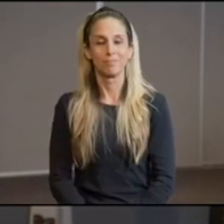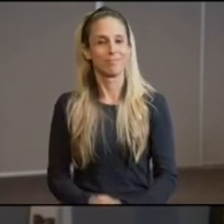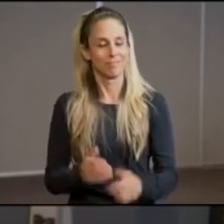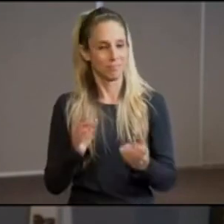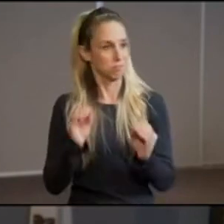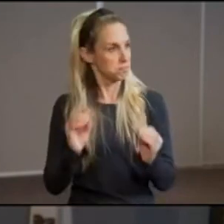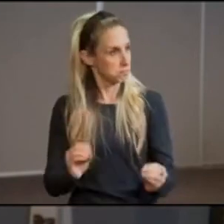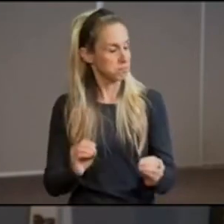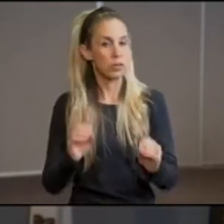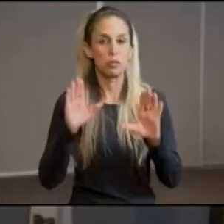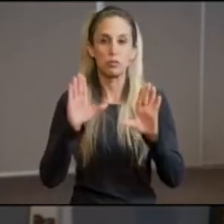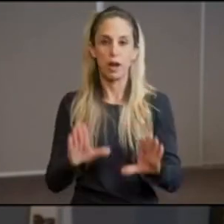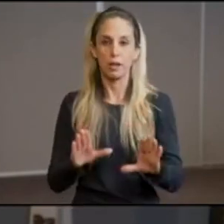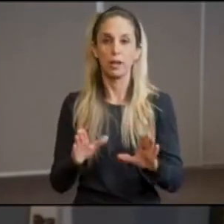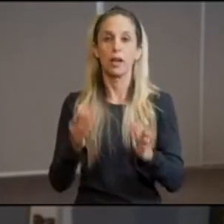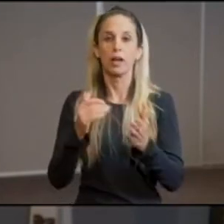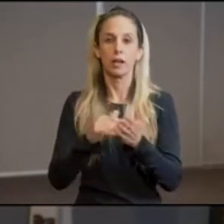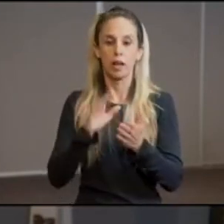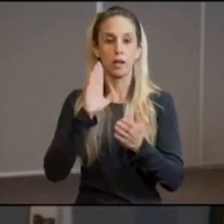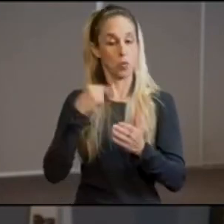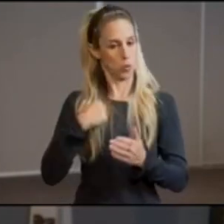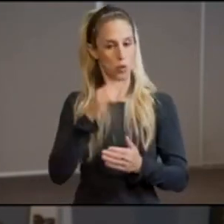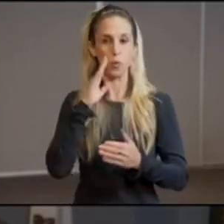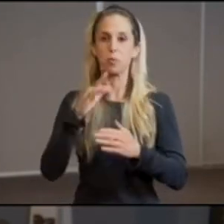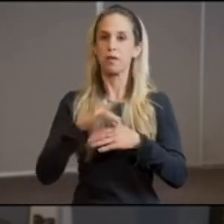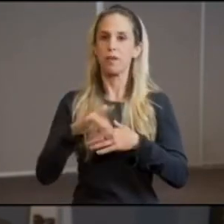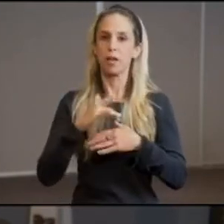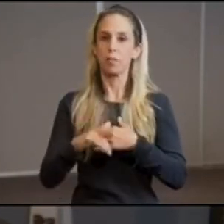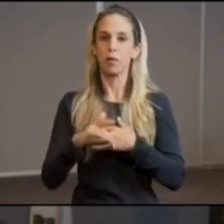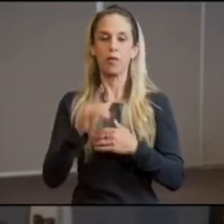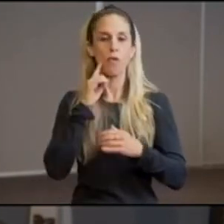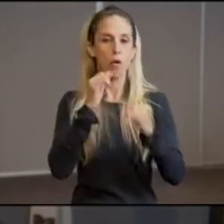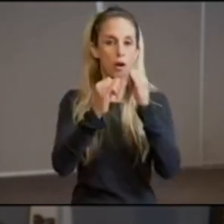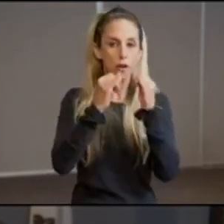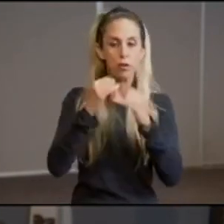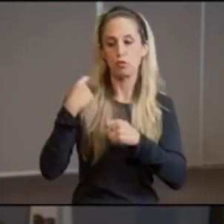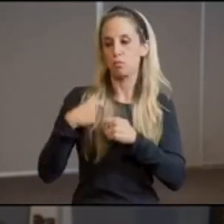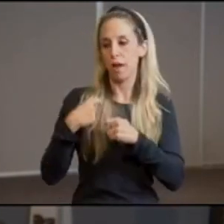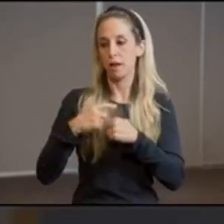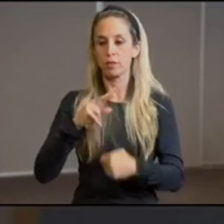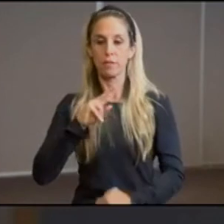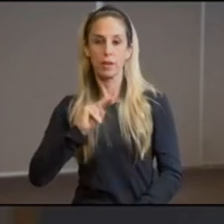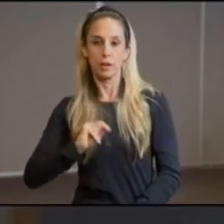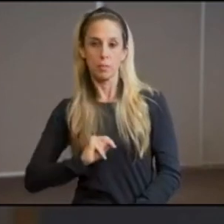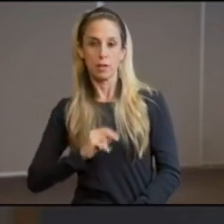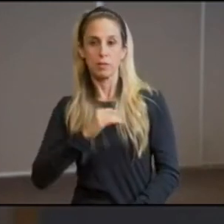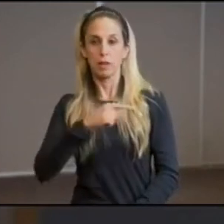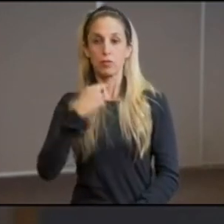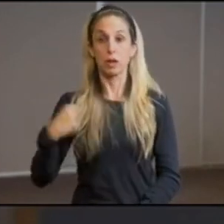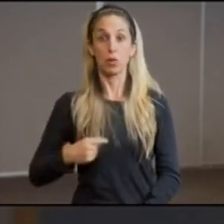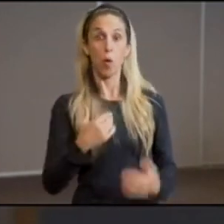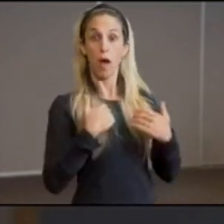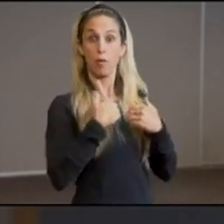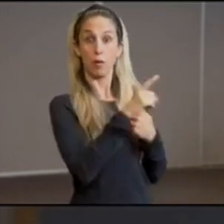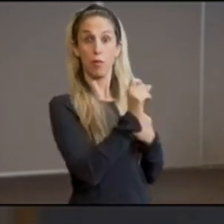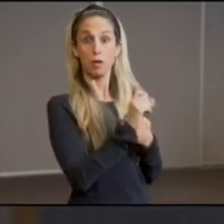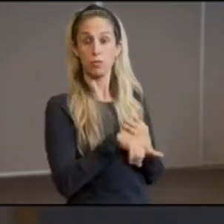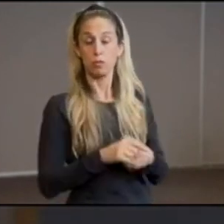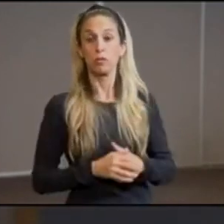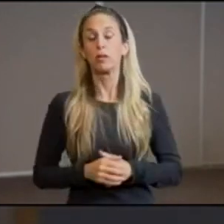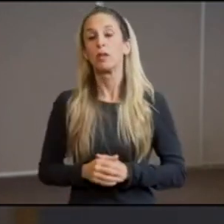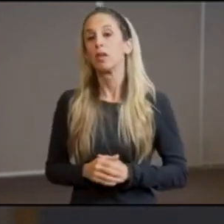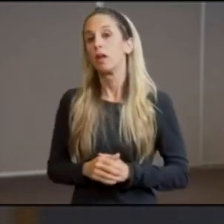Great. Again, we will make ourselves available to do interviews in Spanish, Vietnamese, and Chinese. Was the original